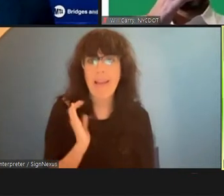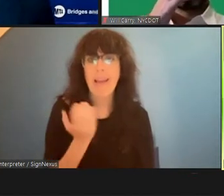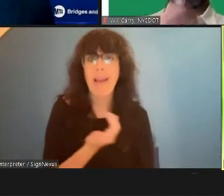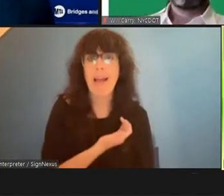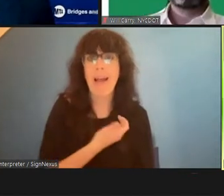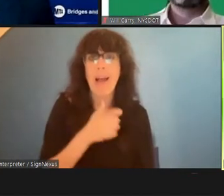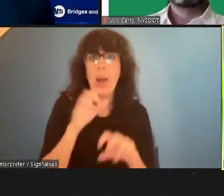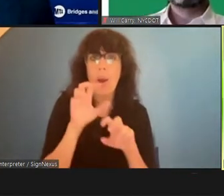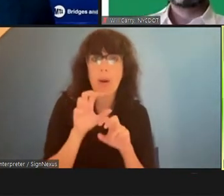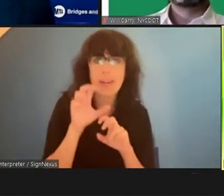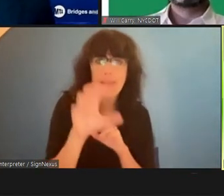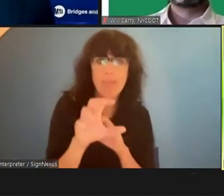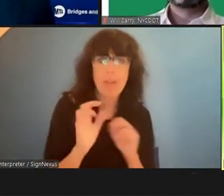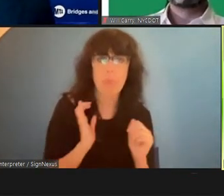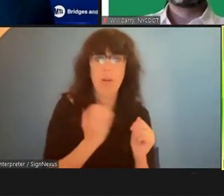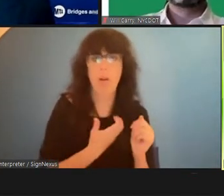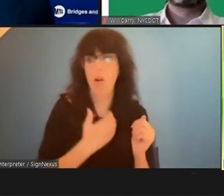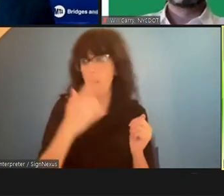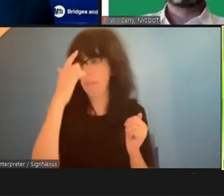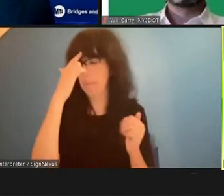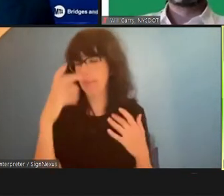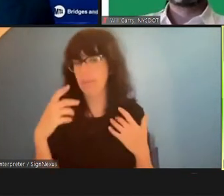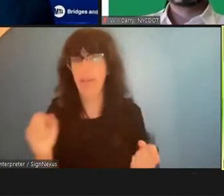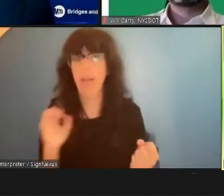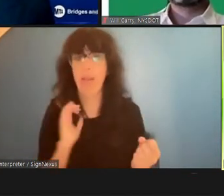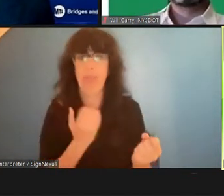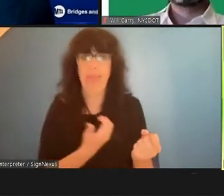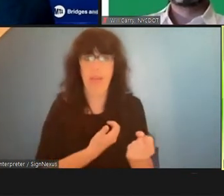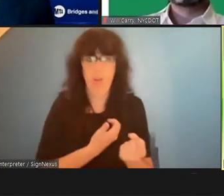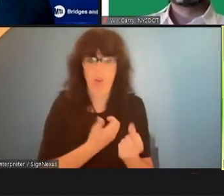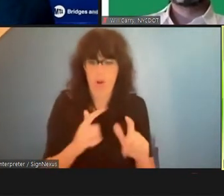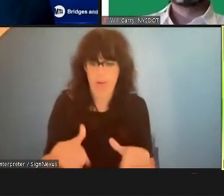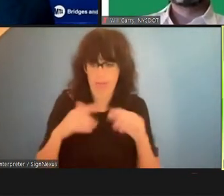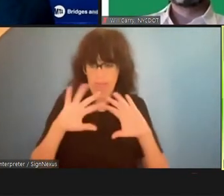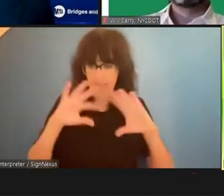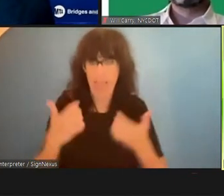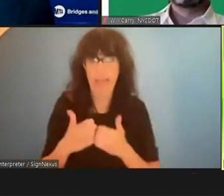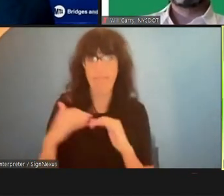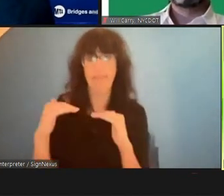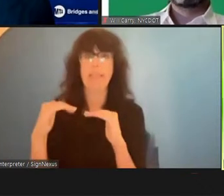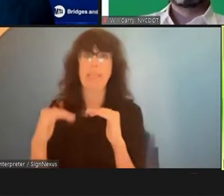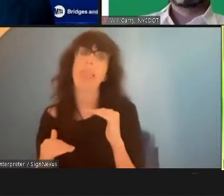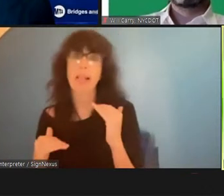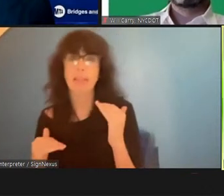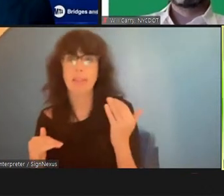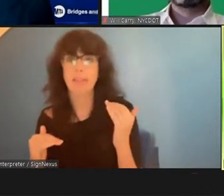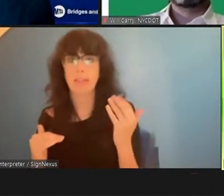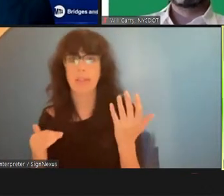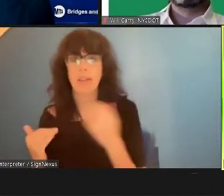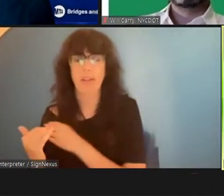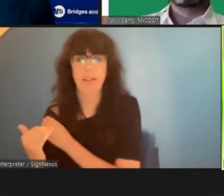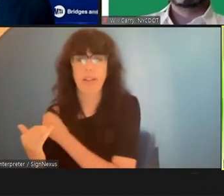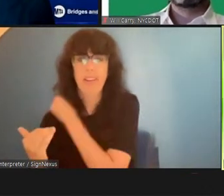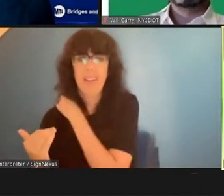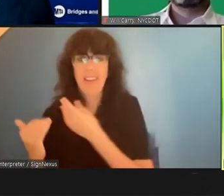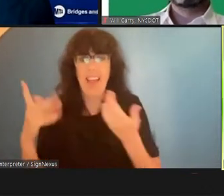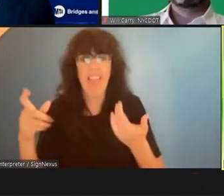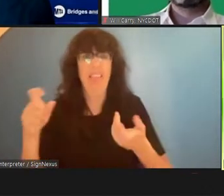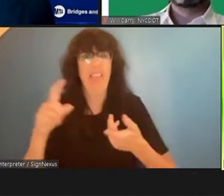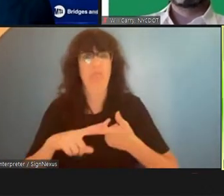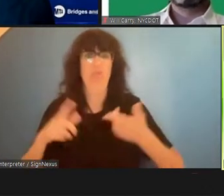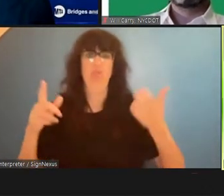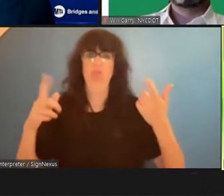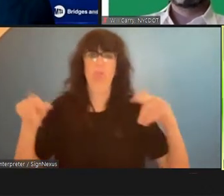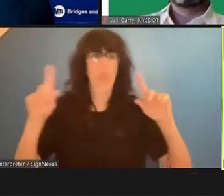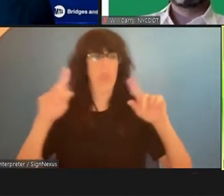livelihood and mental health matters less than others and are in fact offered to be sacrificed over the business and environmental